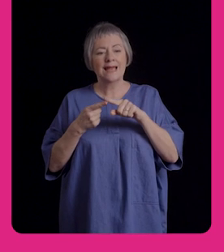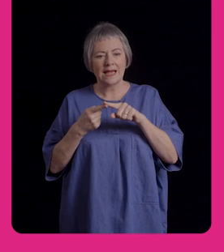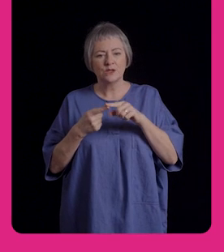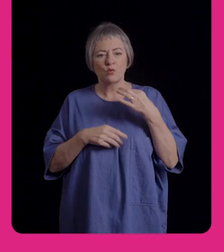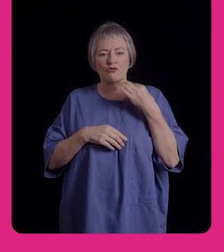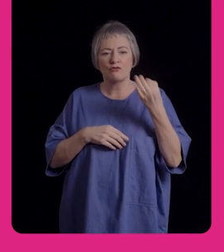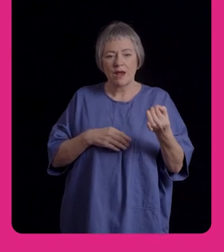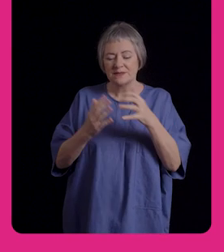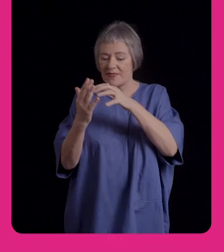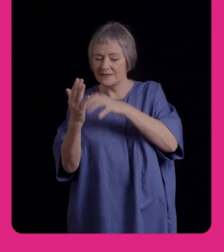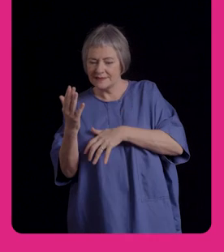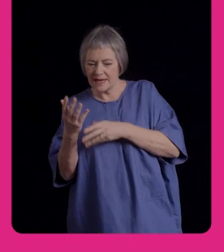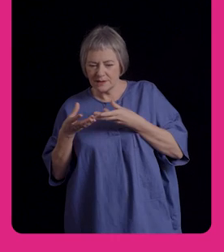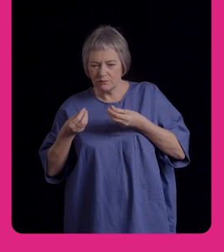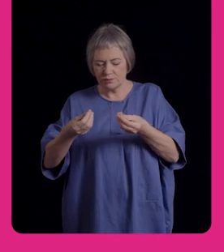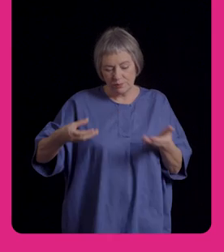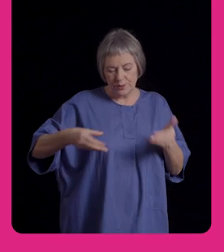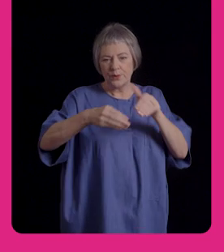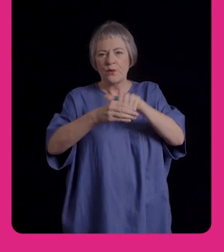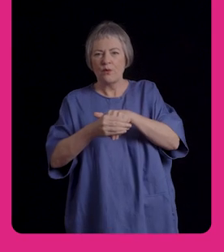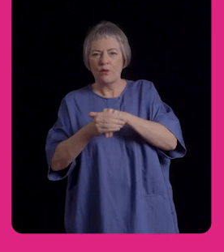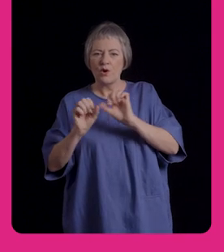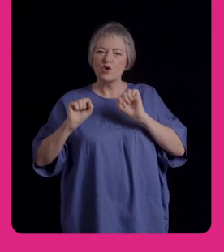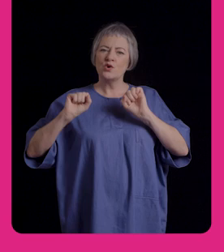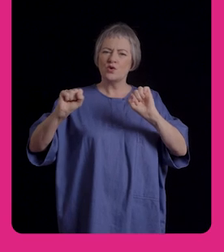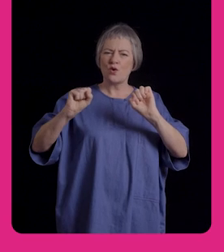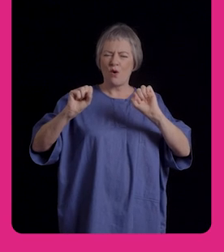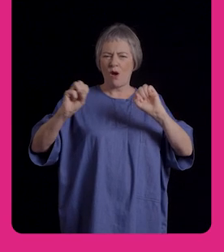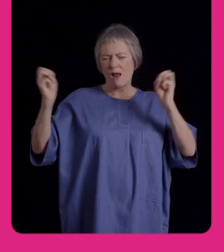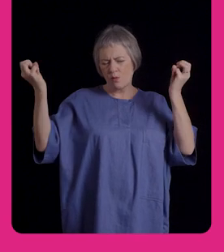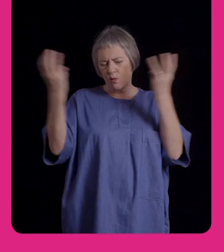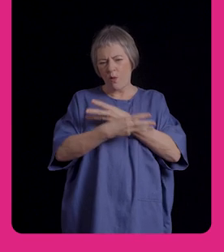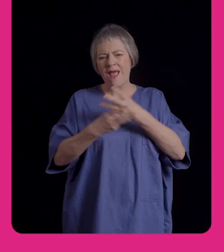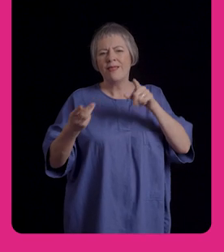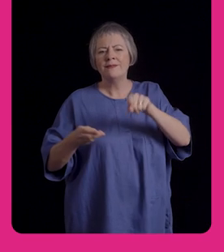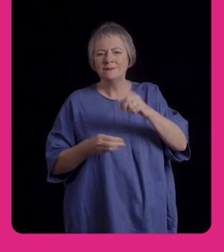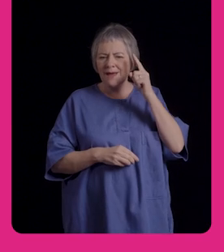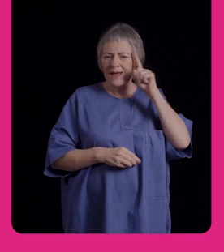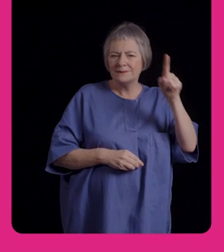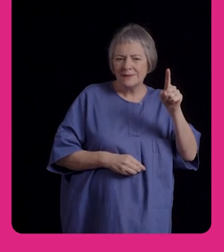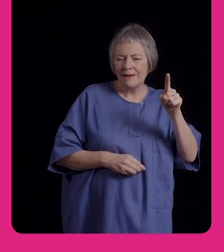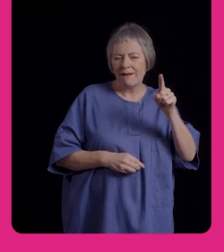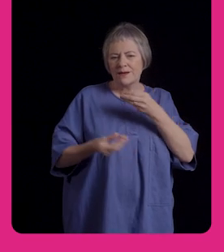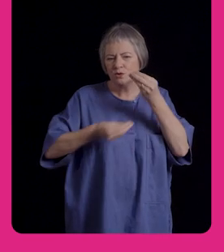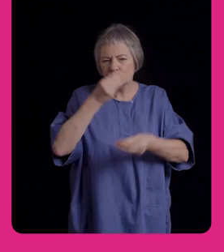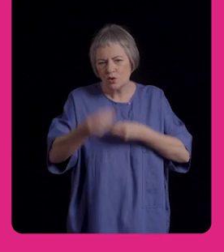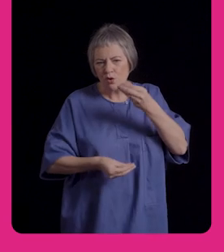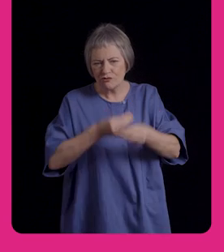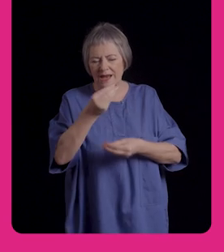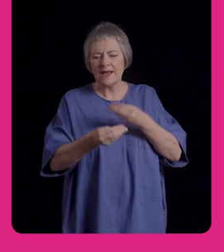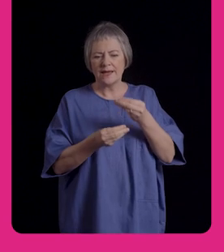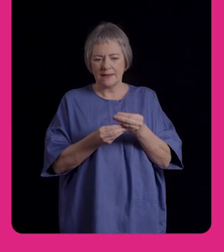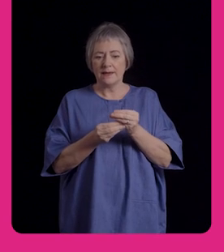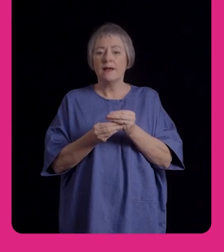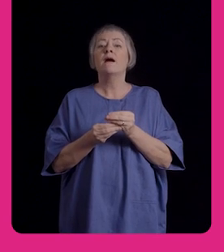represent whether the text is able to like smoothly incorporate your wild idea into the narrative or not.